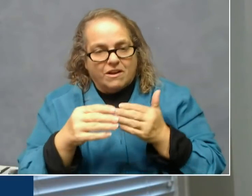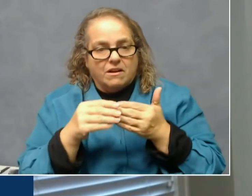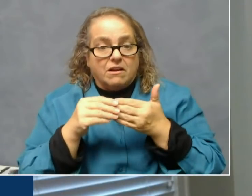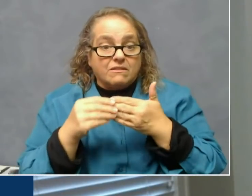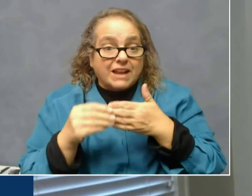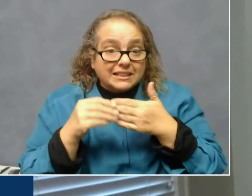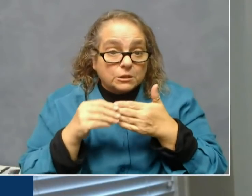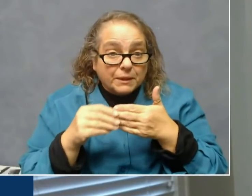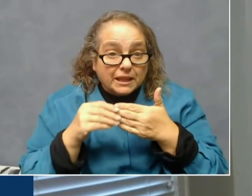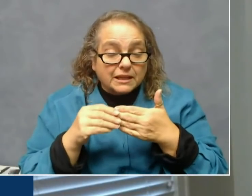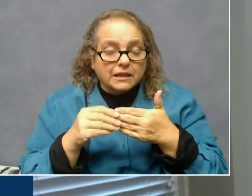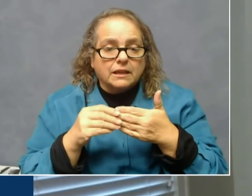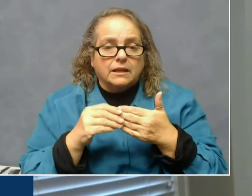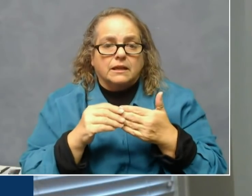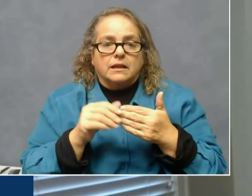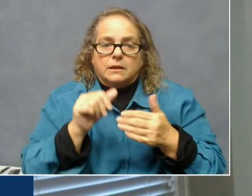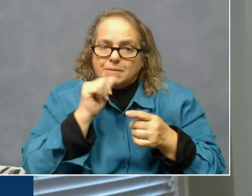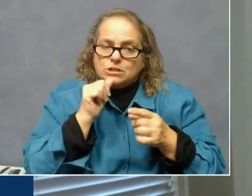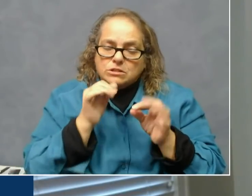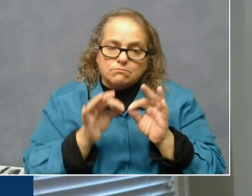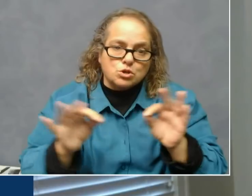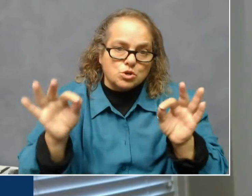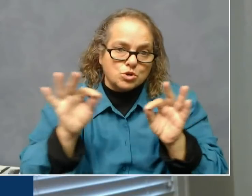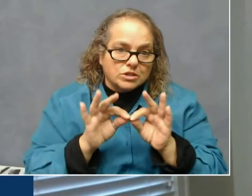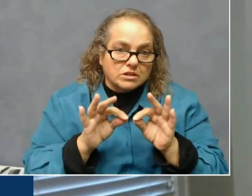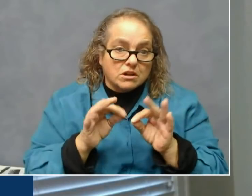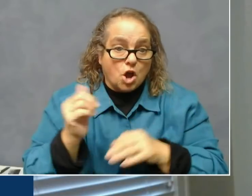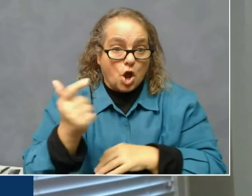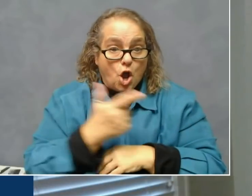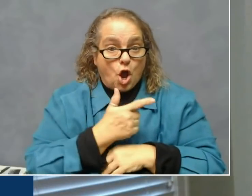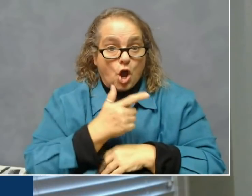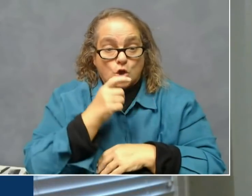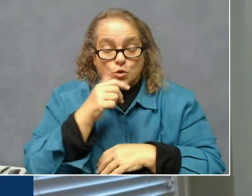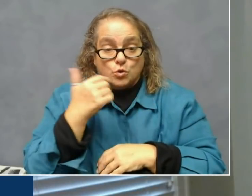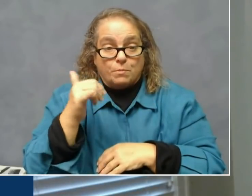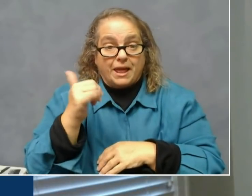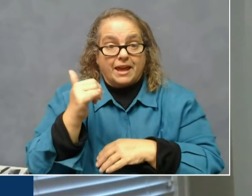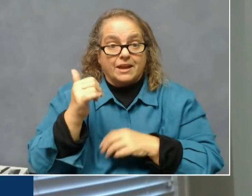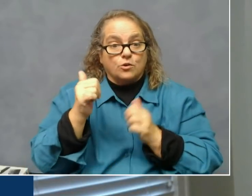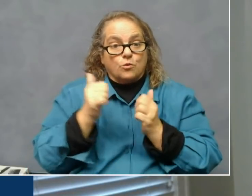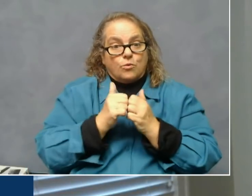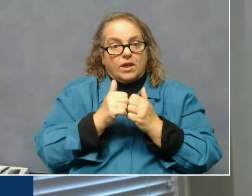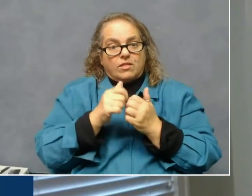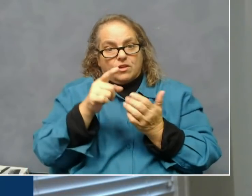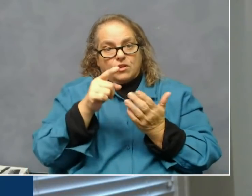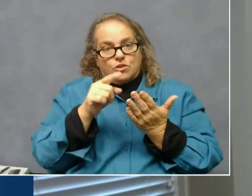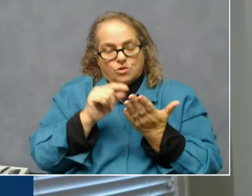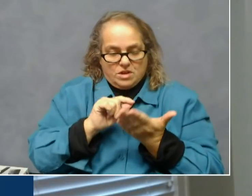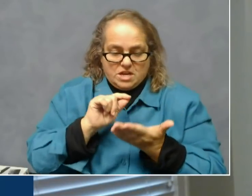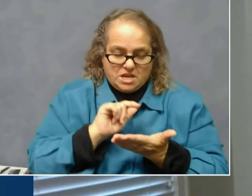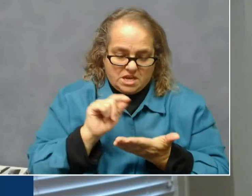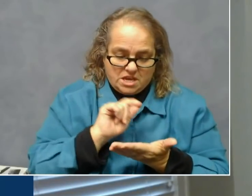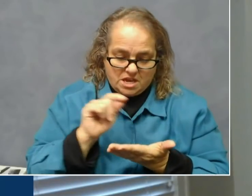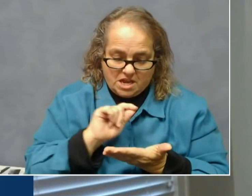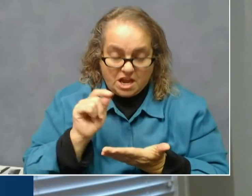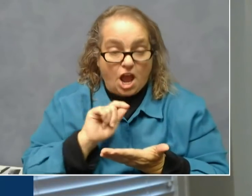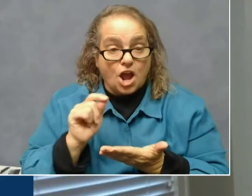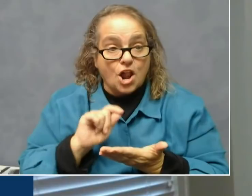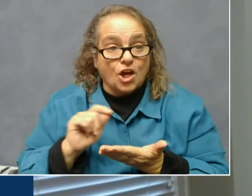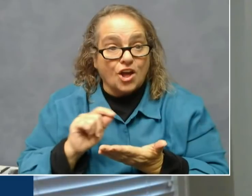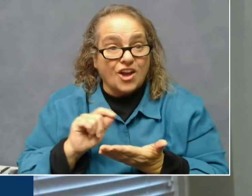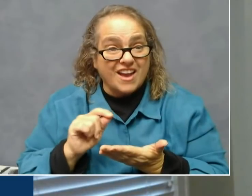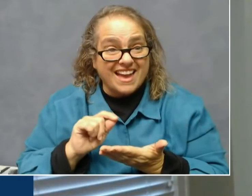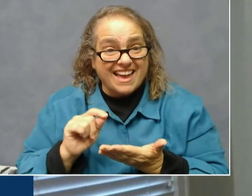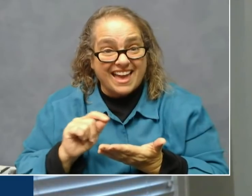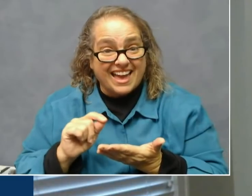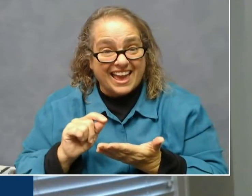now. For all of you who have played with an Etch-a-Sketch, it feels right now like all of this planning is written on an